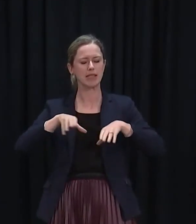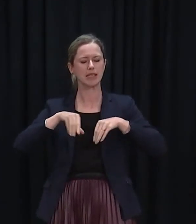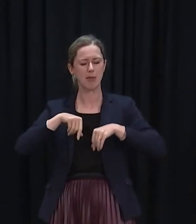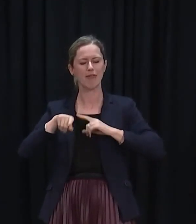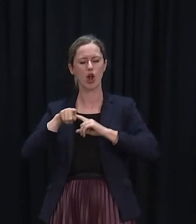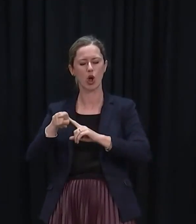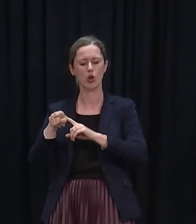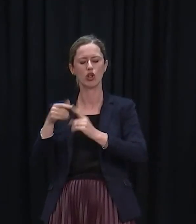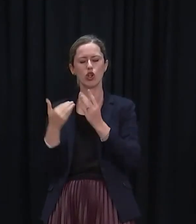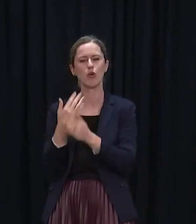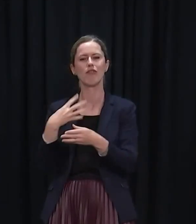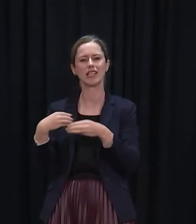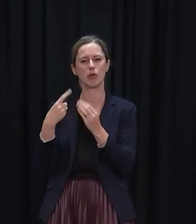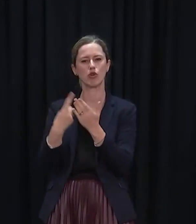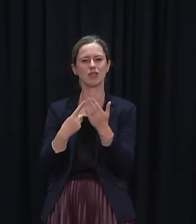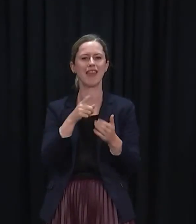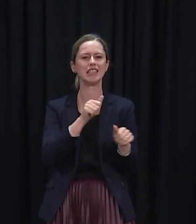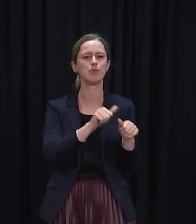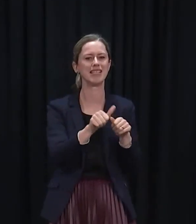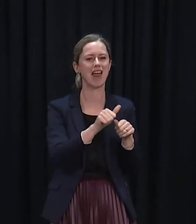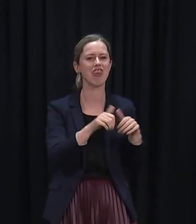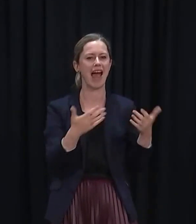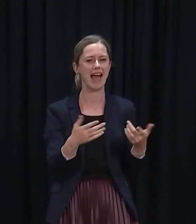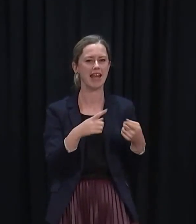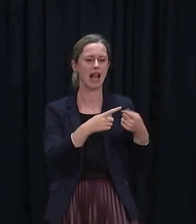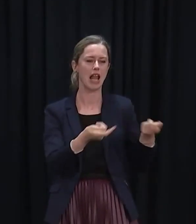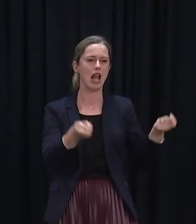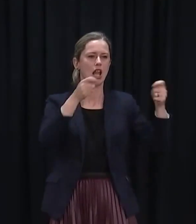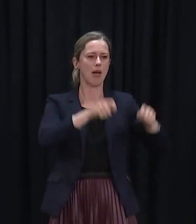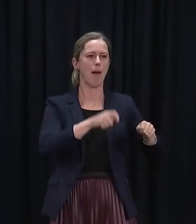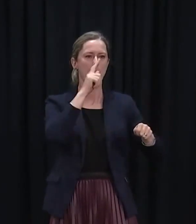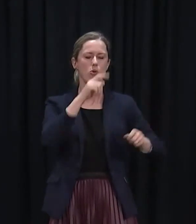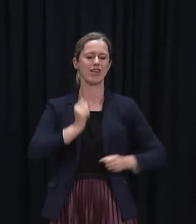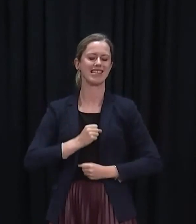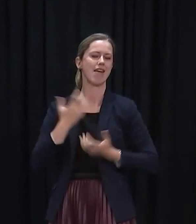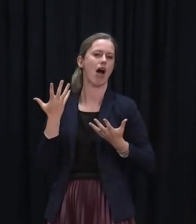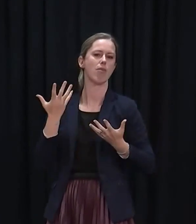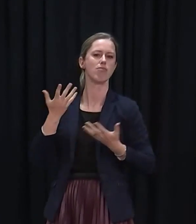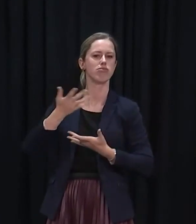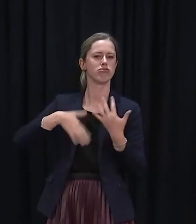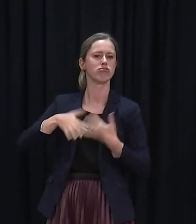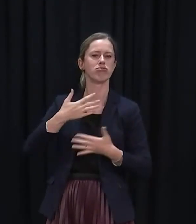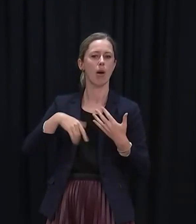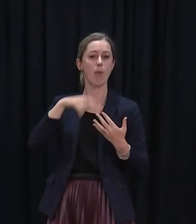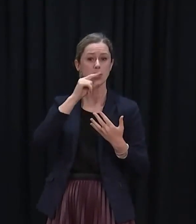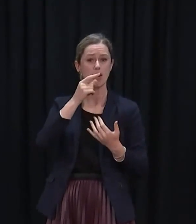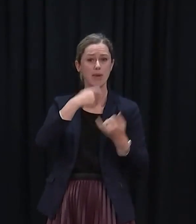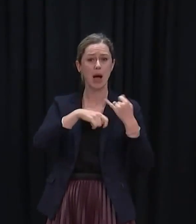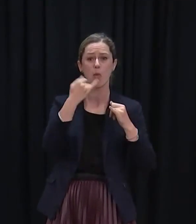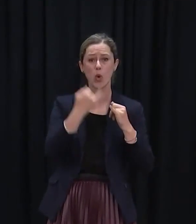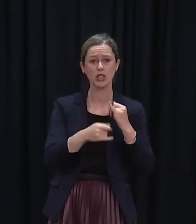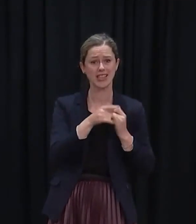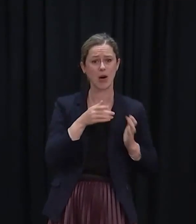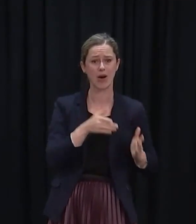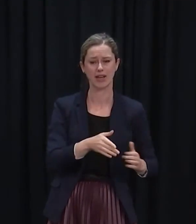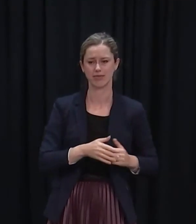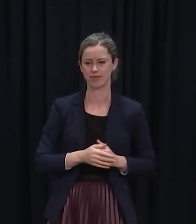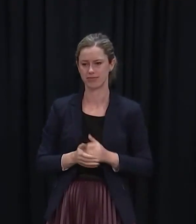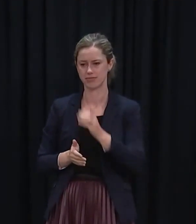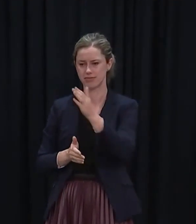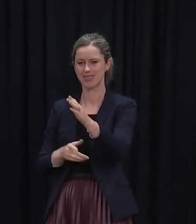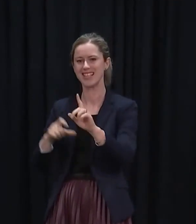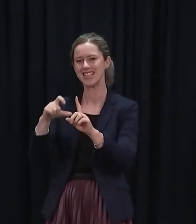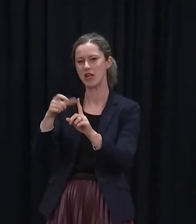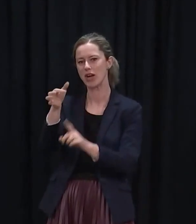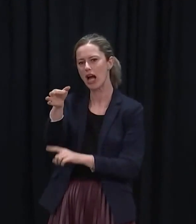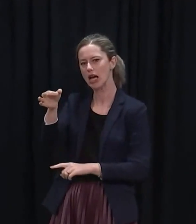follow the restrictions is a better bet than keeping restrictions so high that people won't follow them anymore, and then you potentially end up with a worse outcome. Evidence do you have